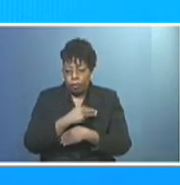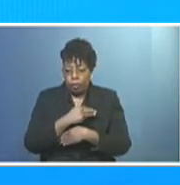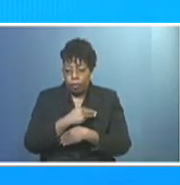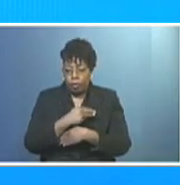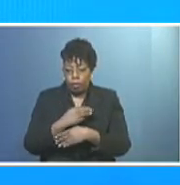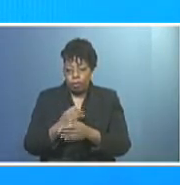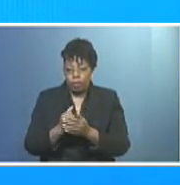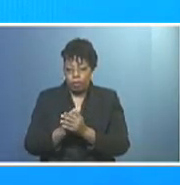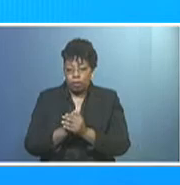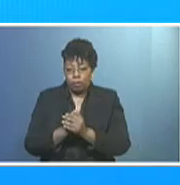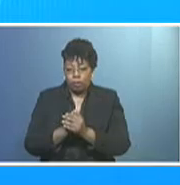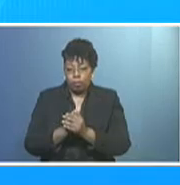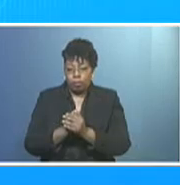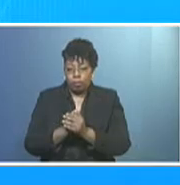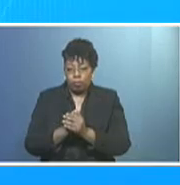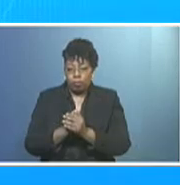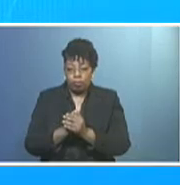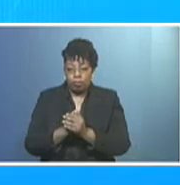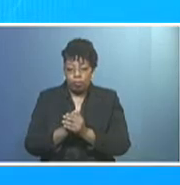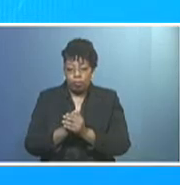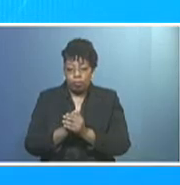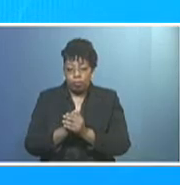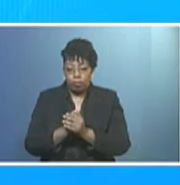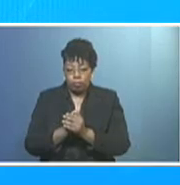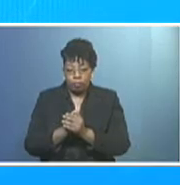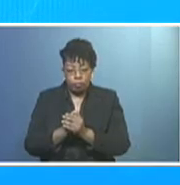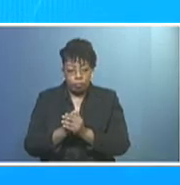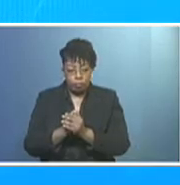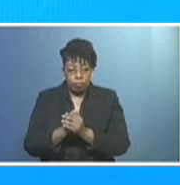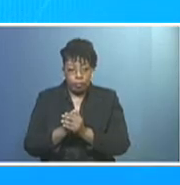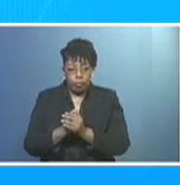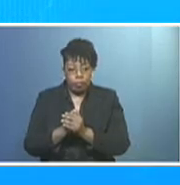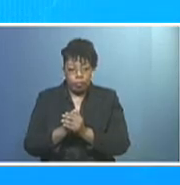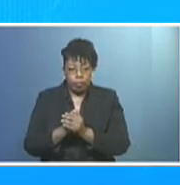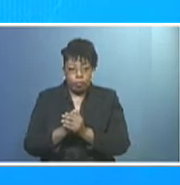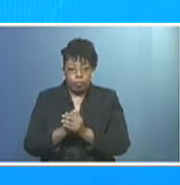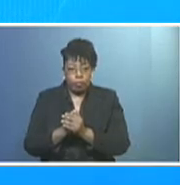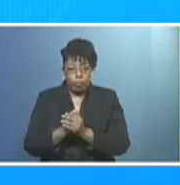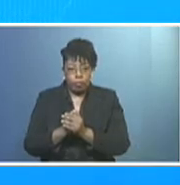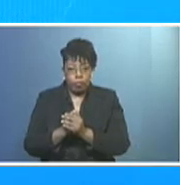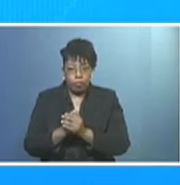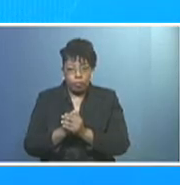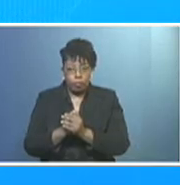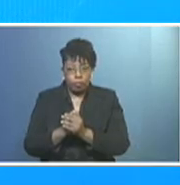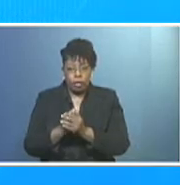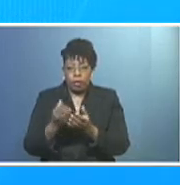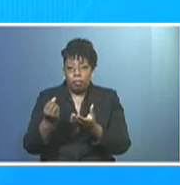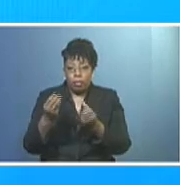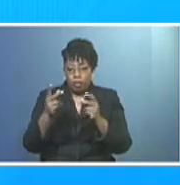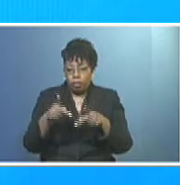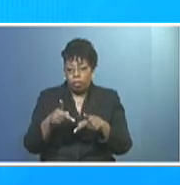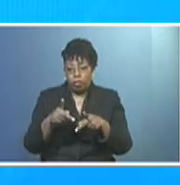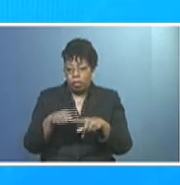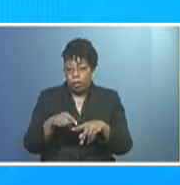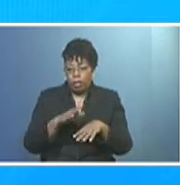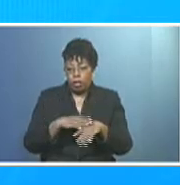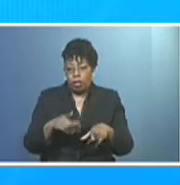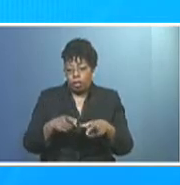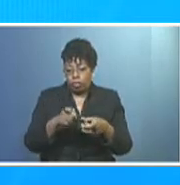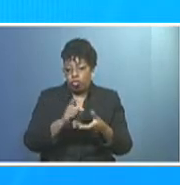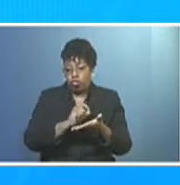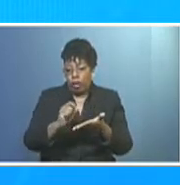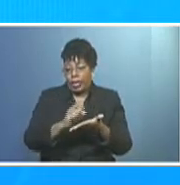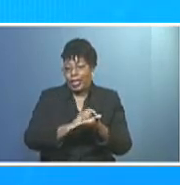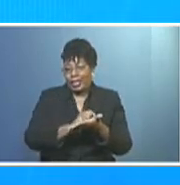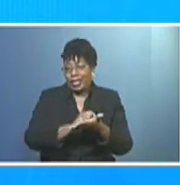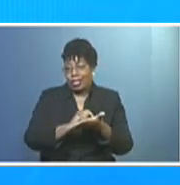know, checking, credit unions rely heavily on issuing checks. But to write a